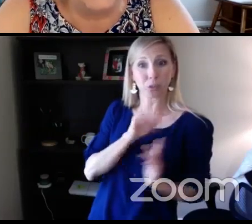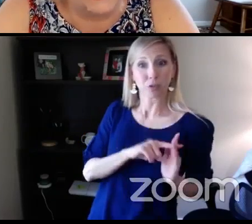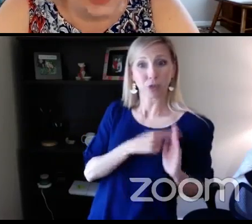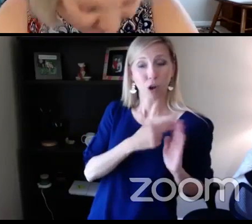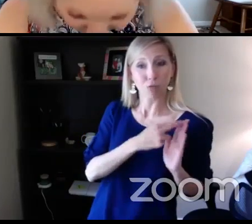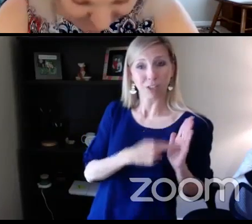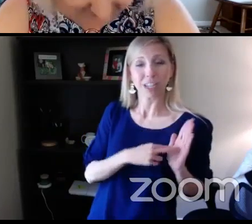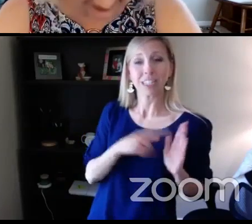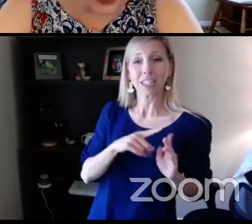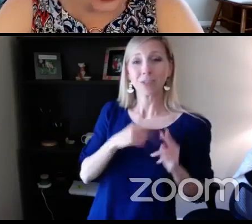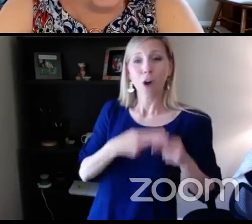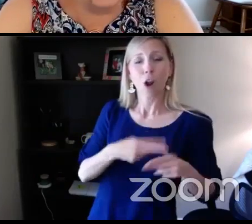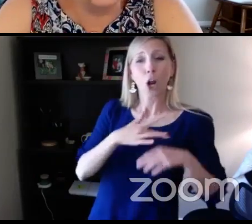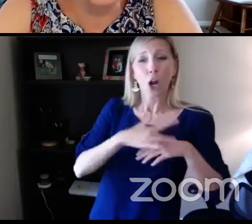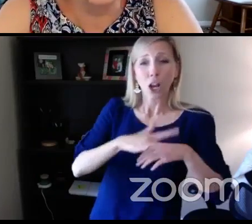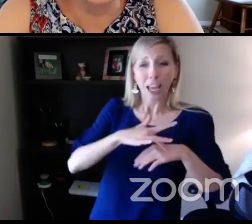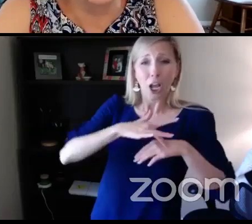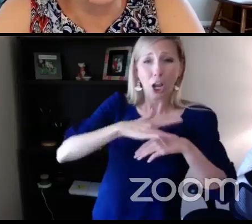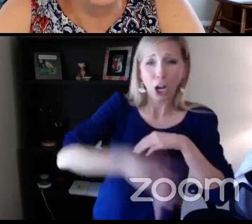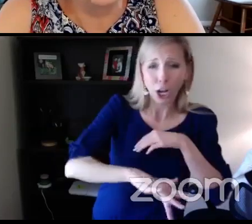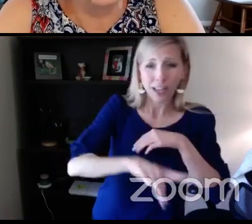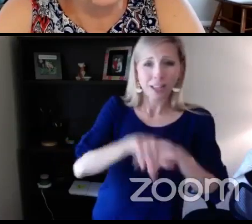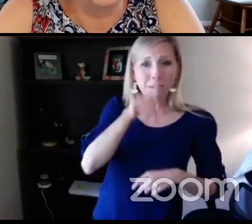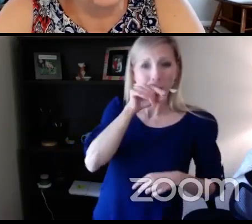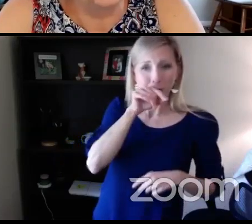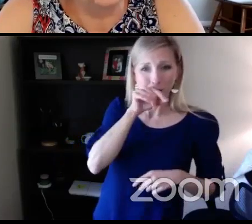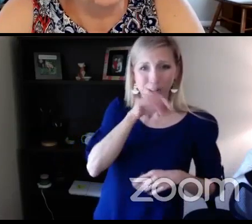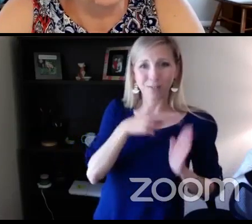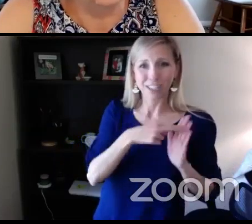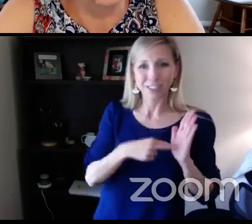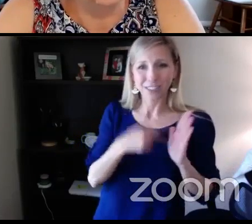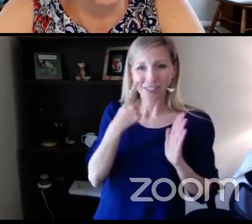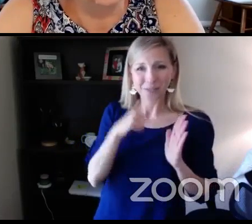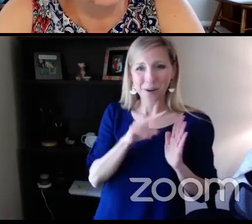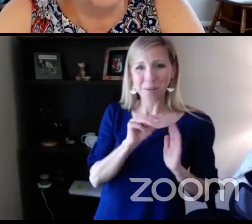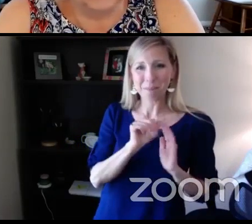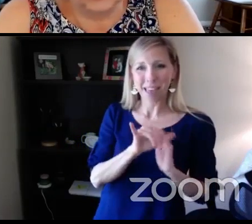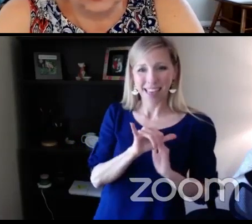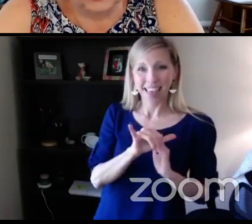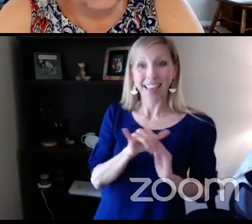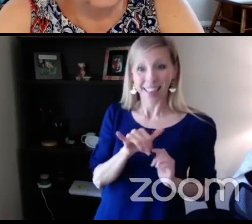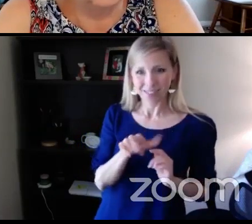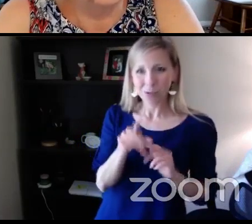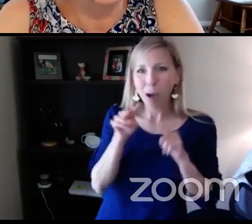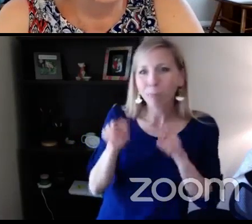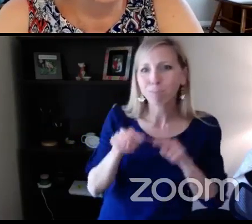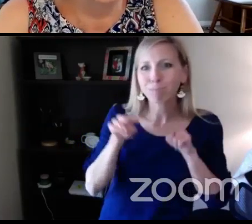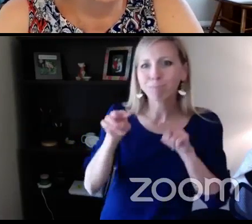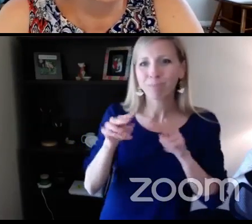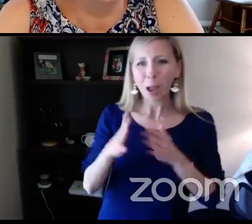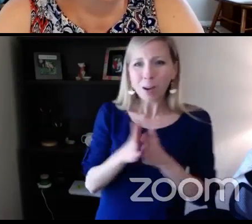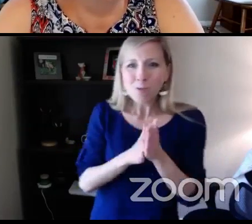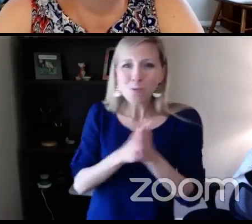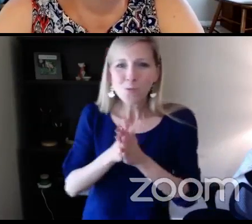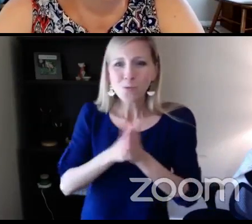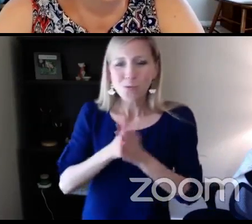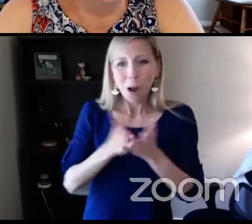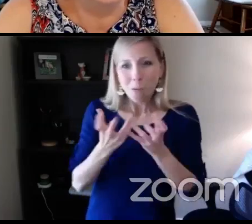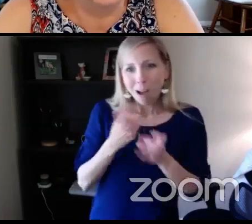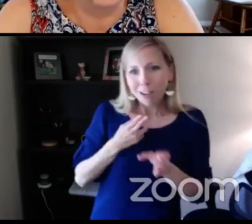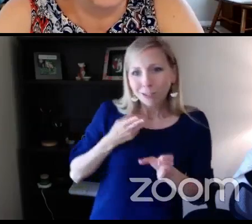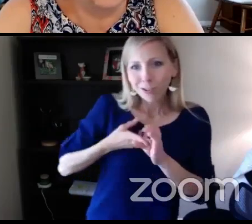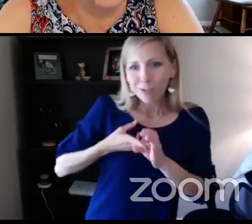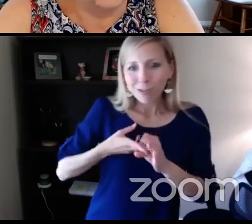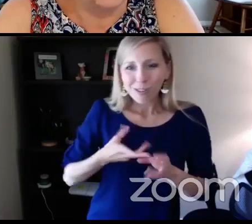bird registration happening in May for those who are very eager to get in on